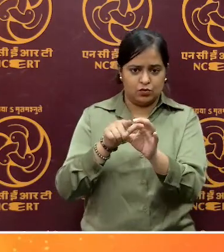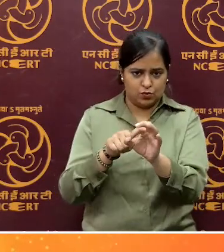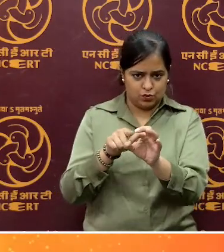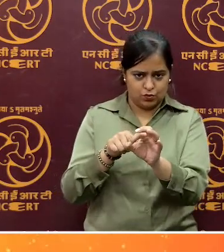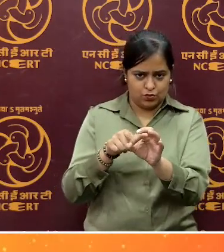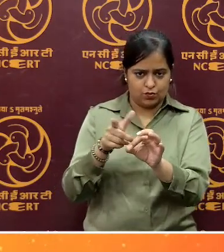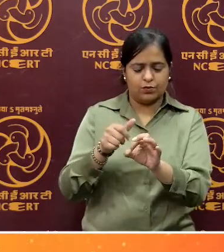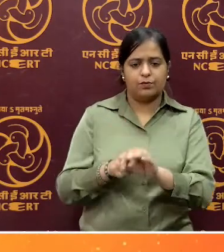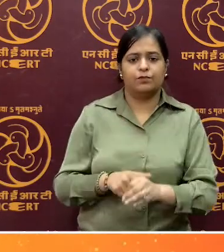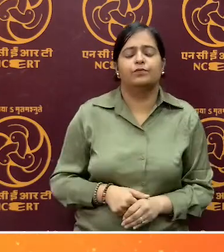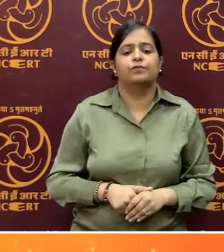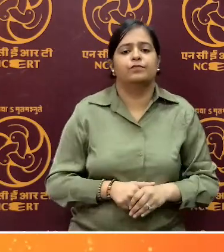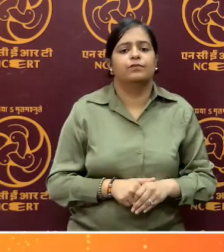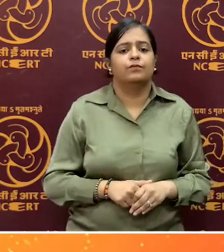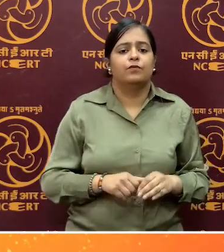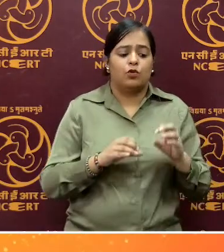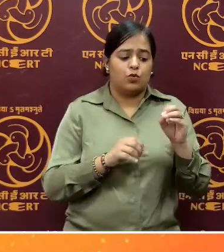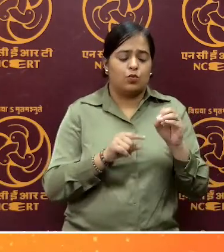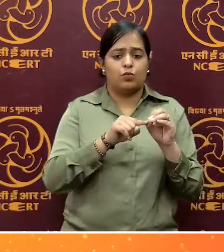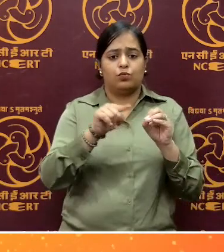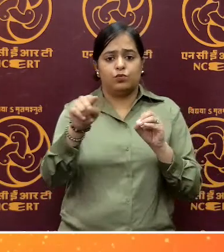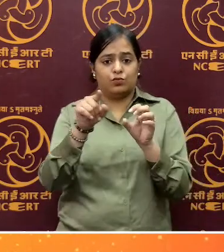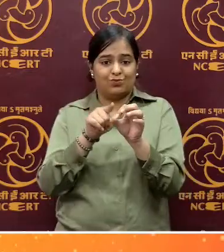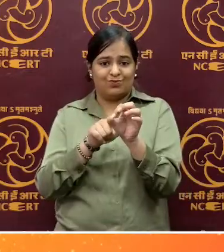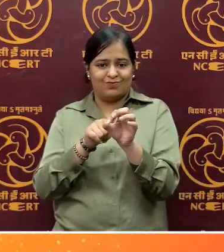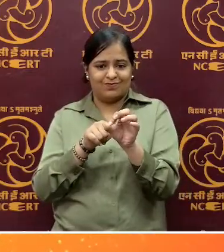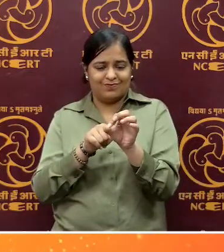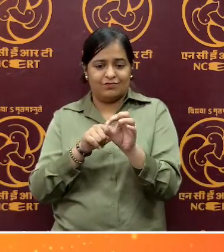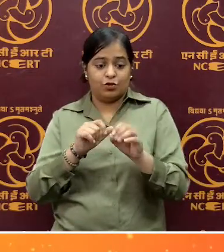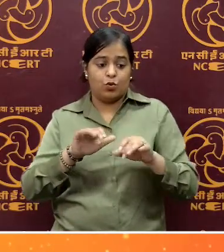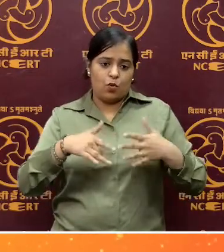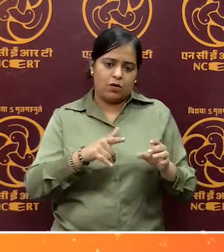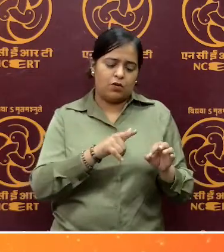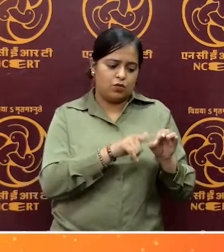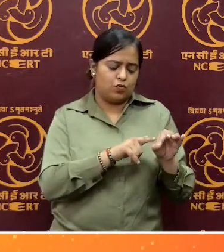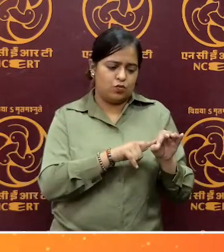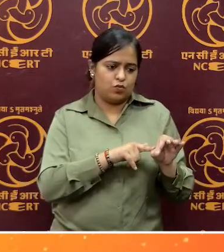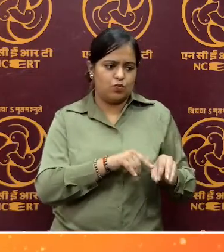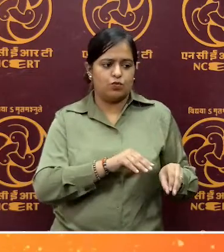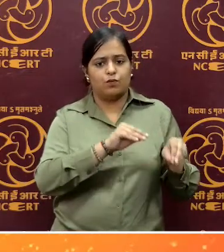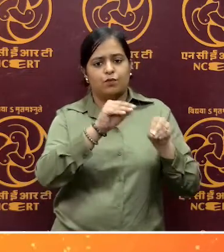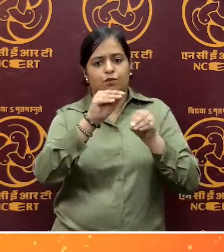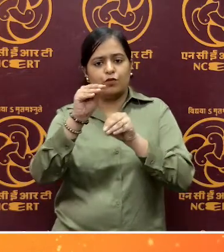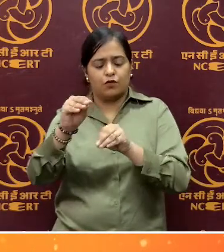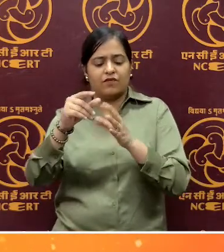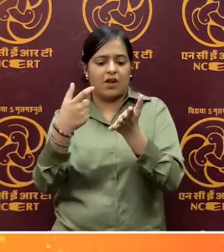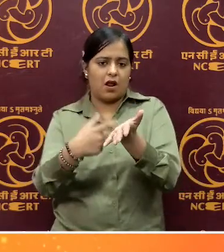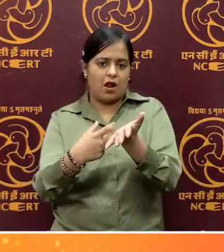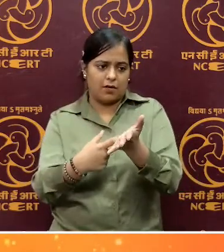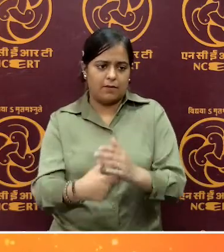this path O to Q, and then from Q you move further to R.